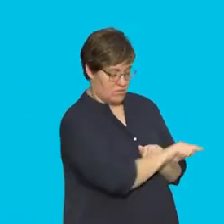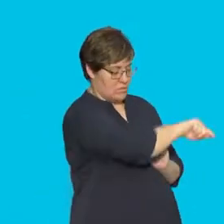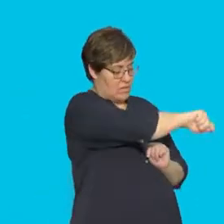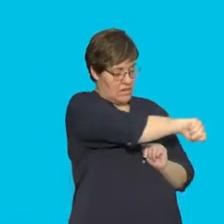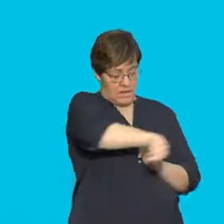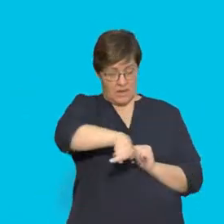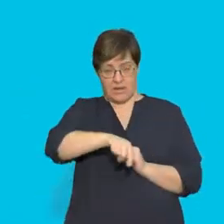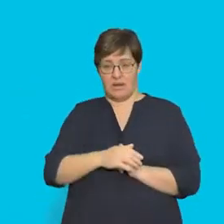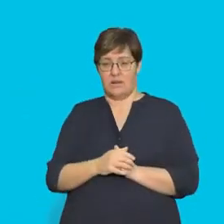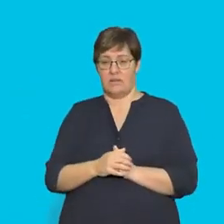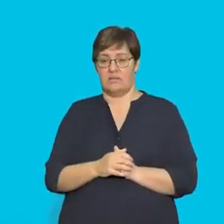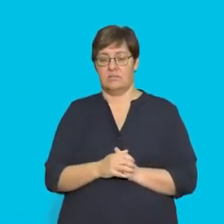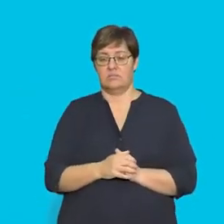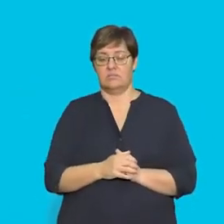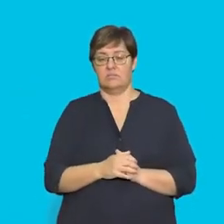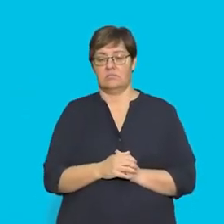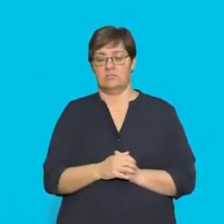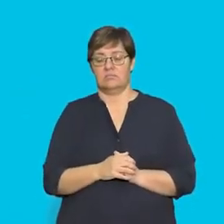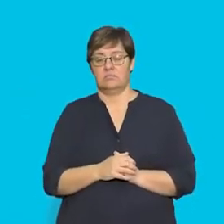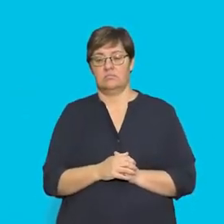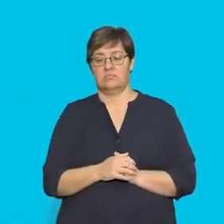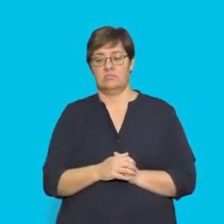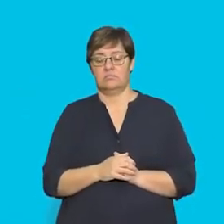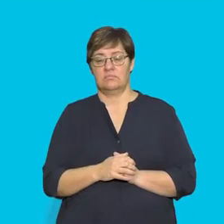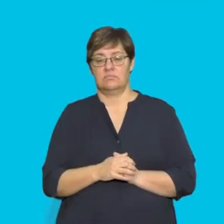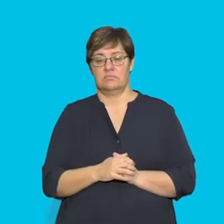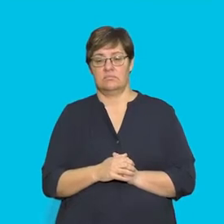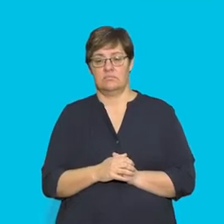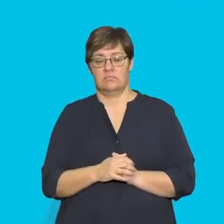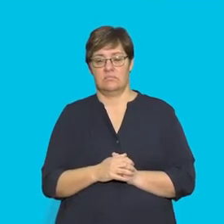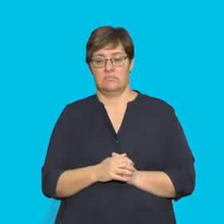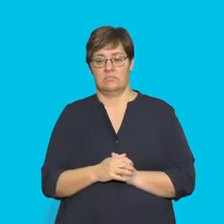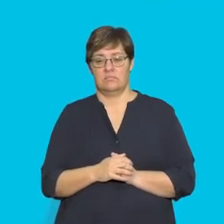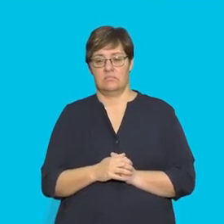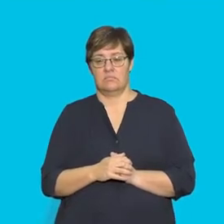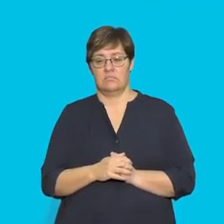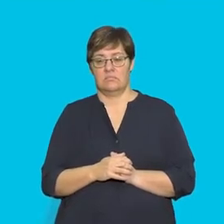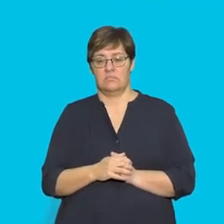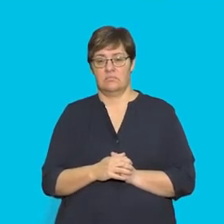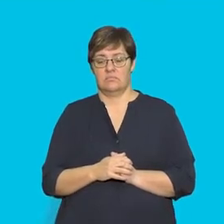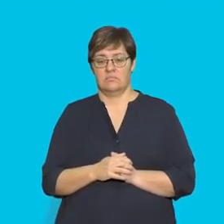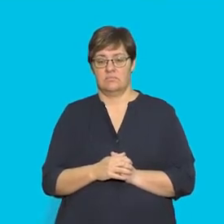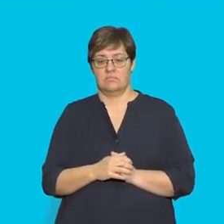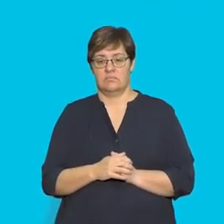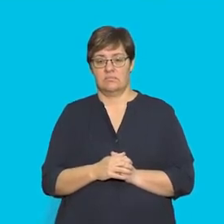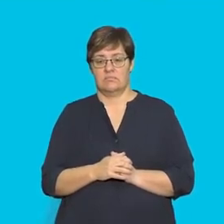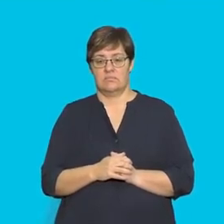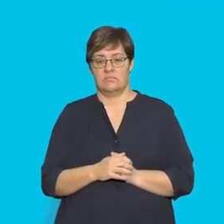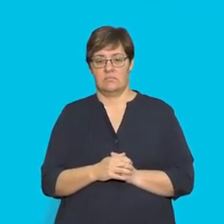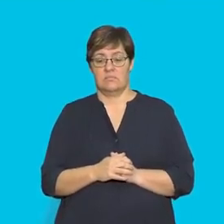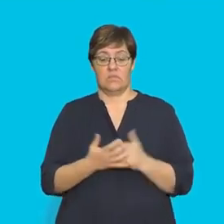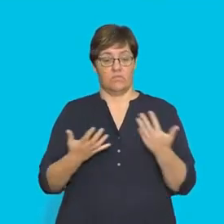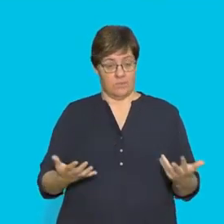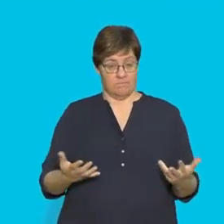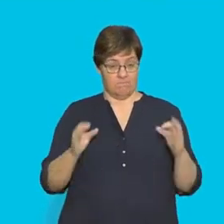south. So they're going to come in at the south and they're coming out at the North Pole.